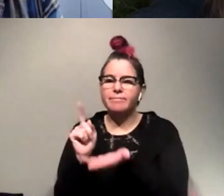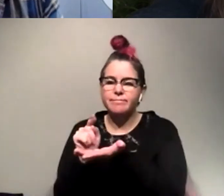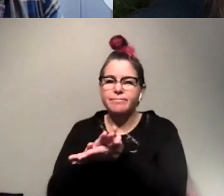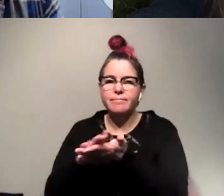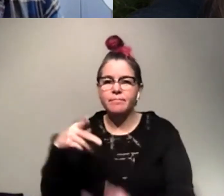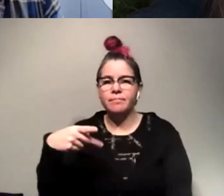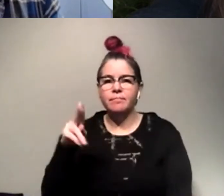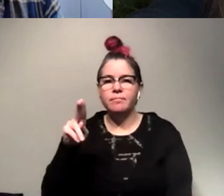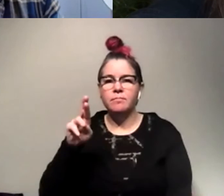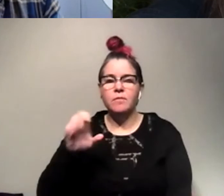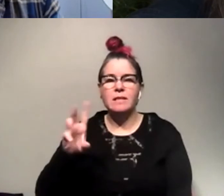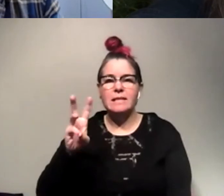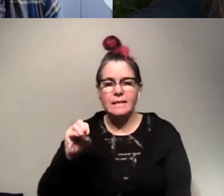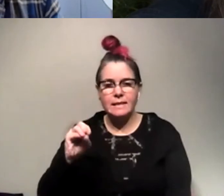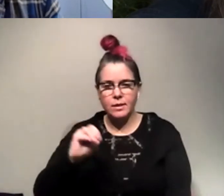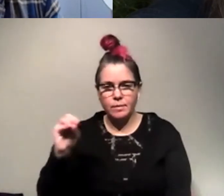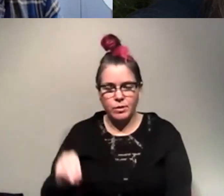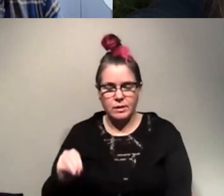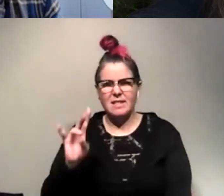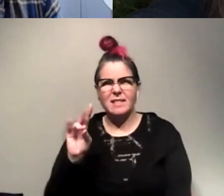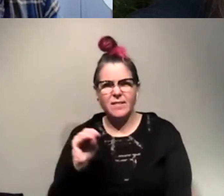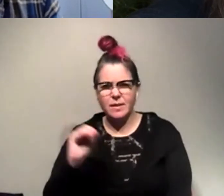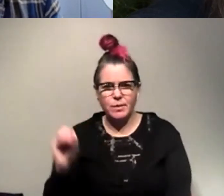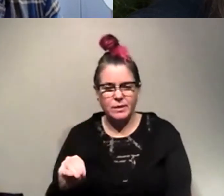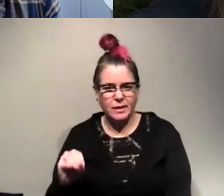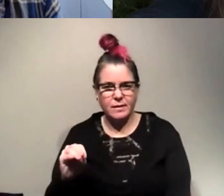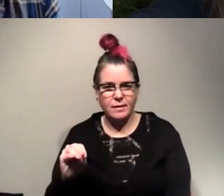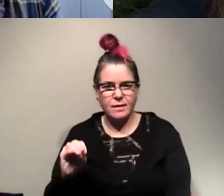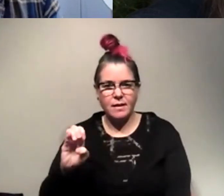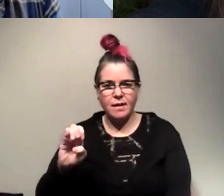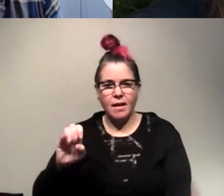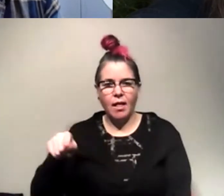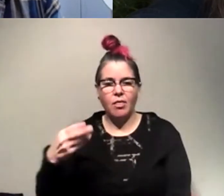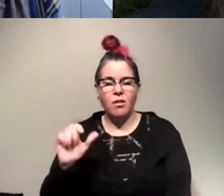is 60% or 70% ethyl alcohol.